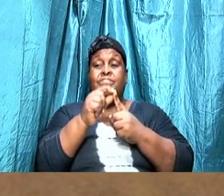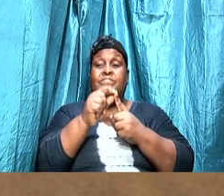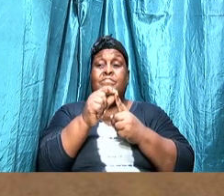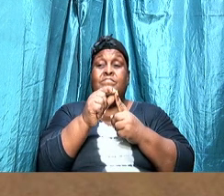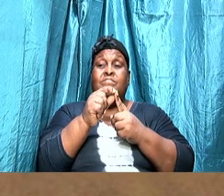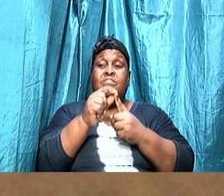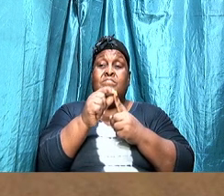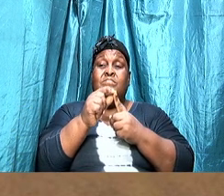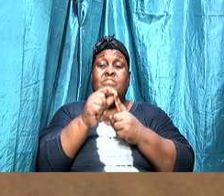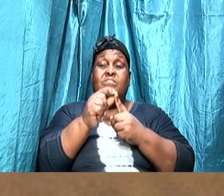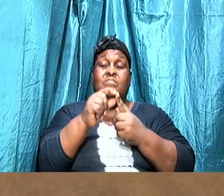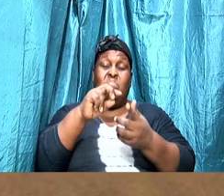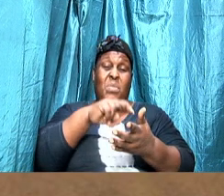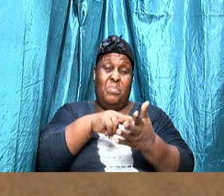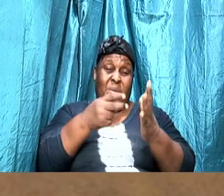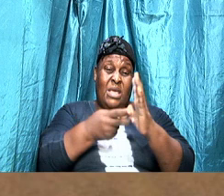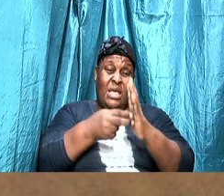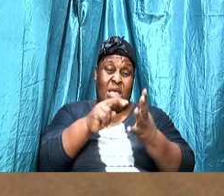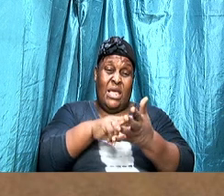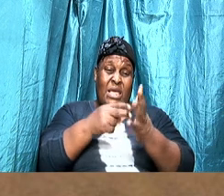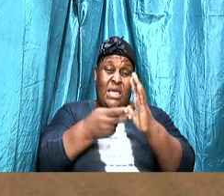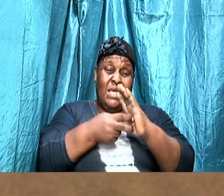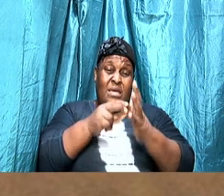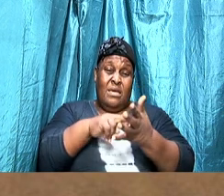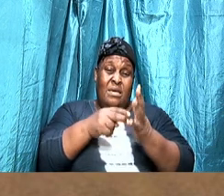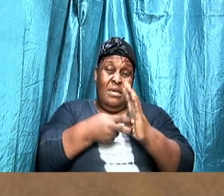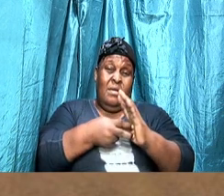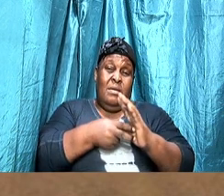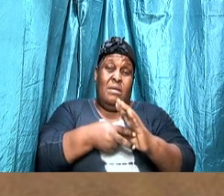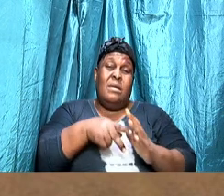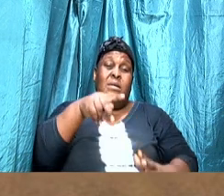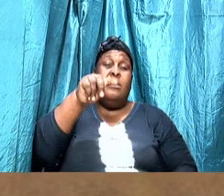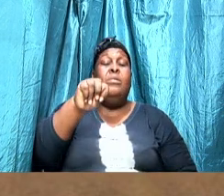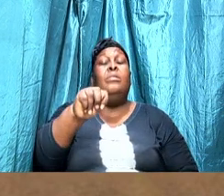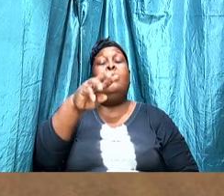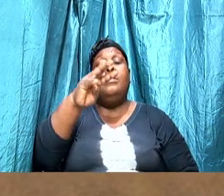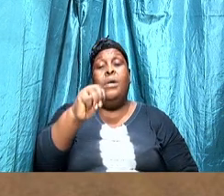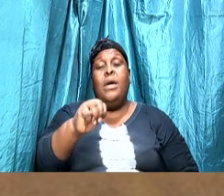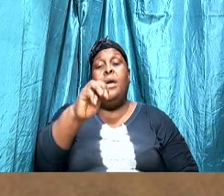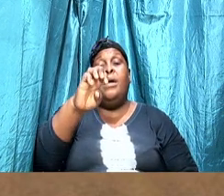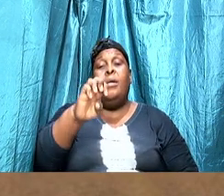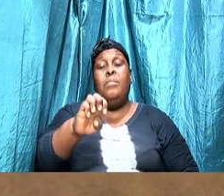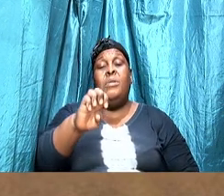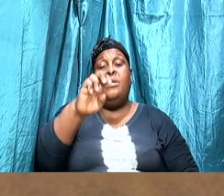in essence, means to metamorphosize. So